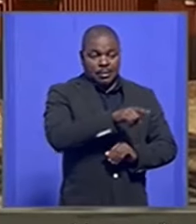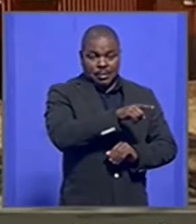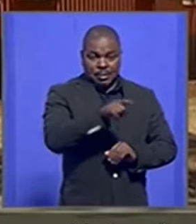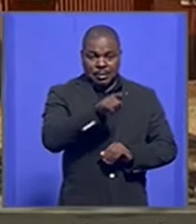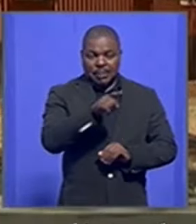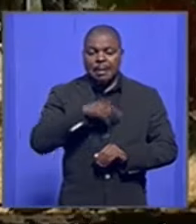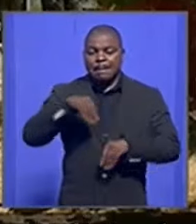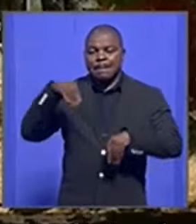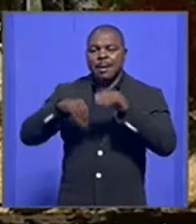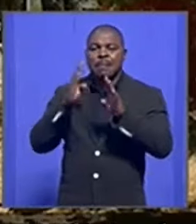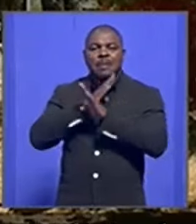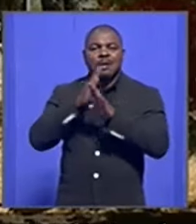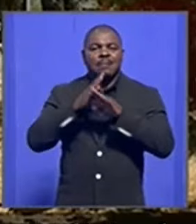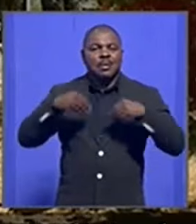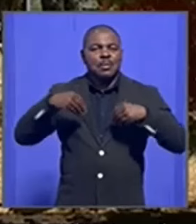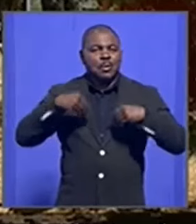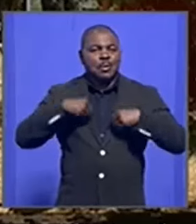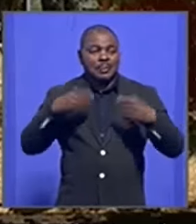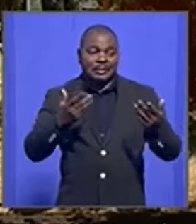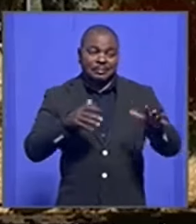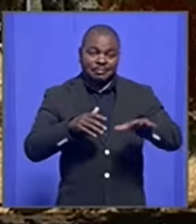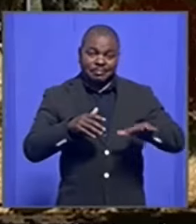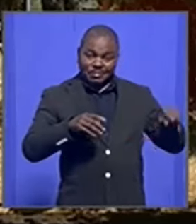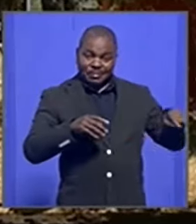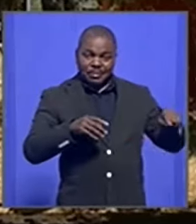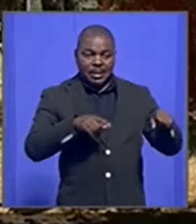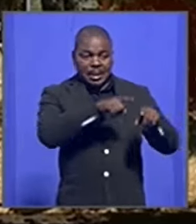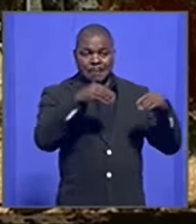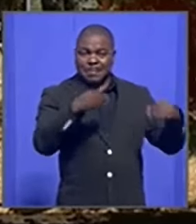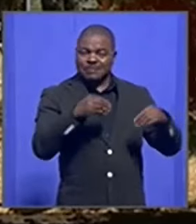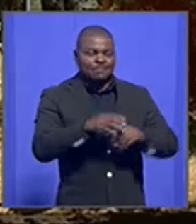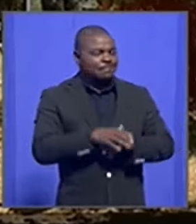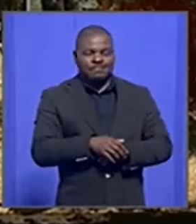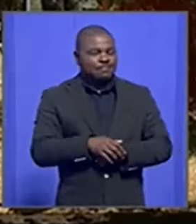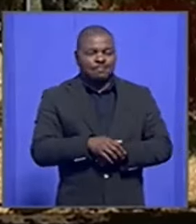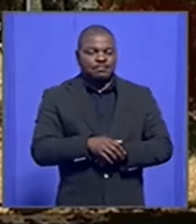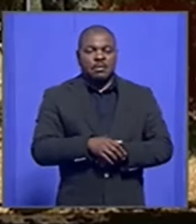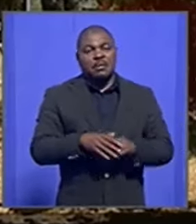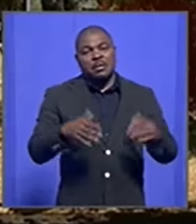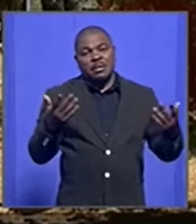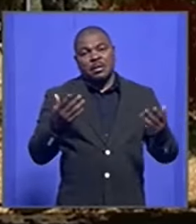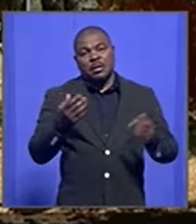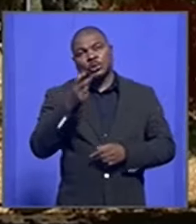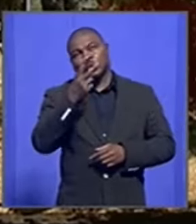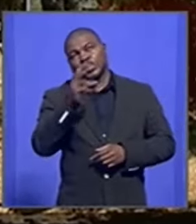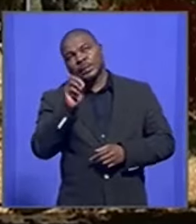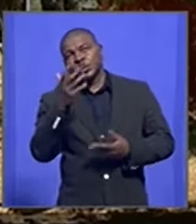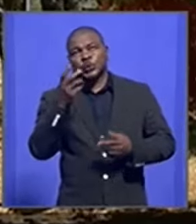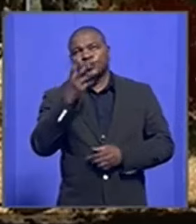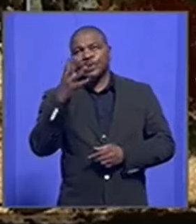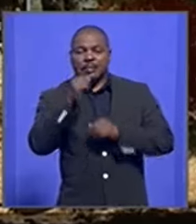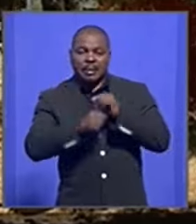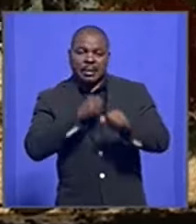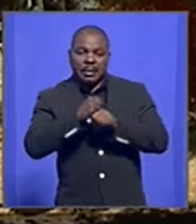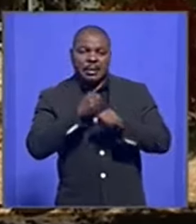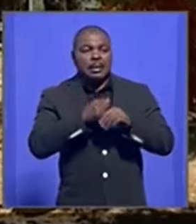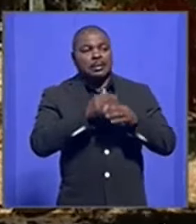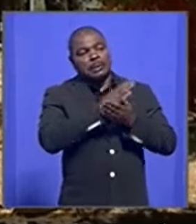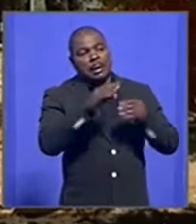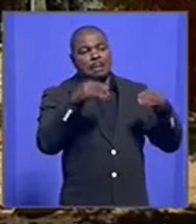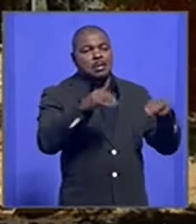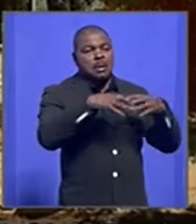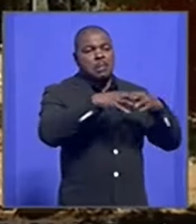property, which is zoned for mining and not for businesses. And this has been for the past 20, 25 years, businesses have opened because